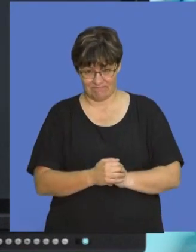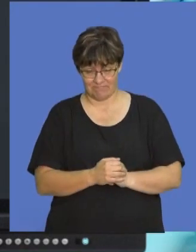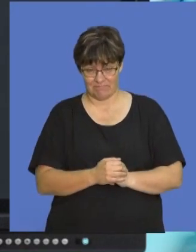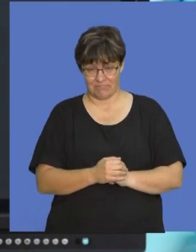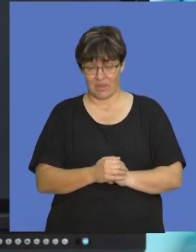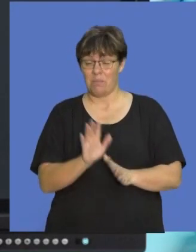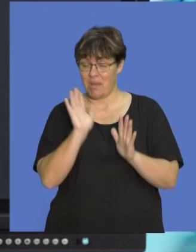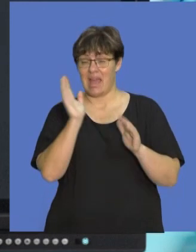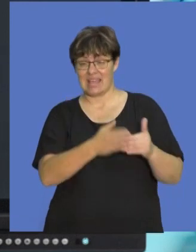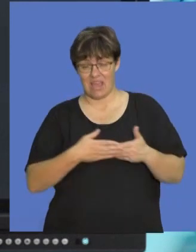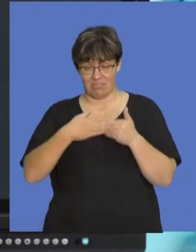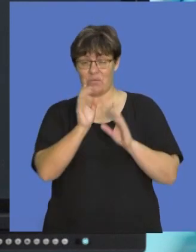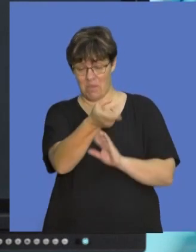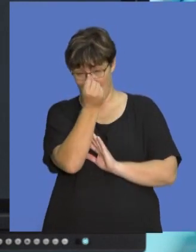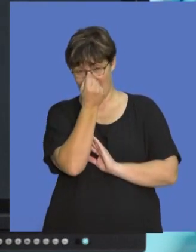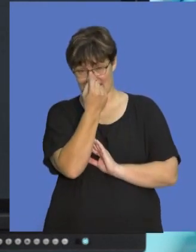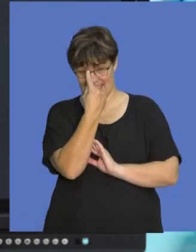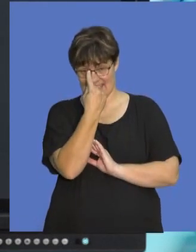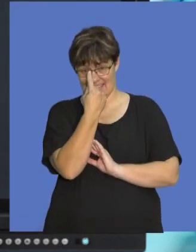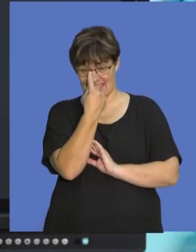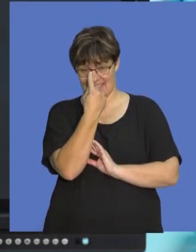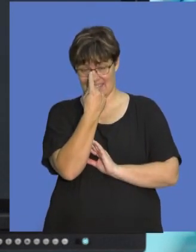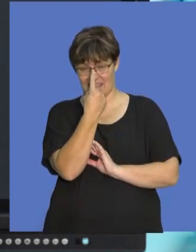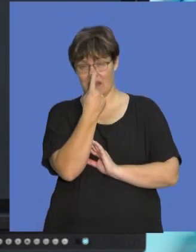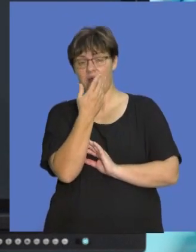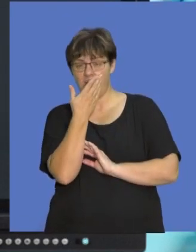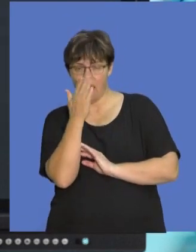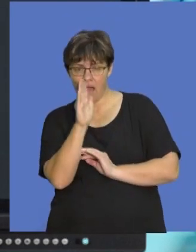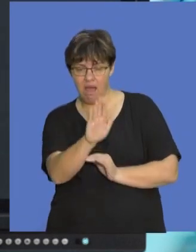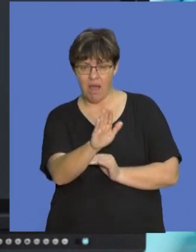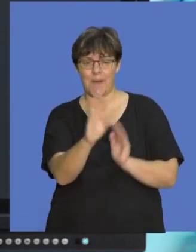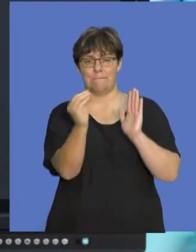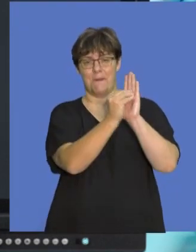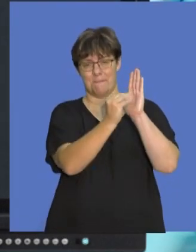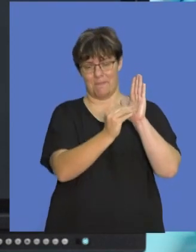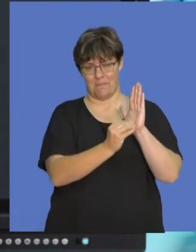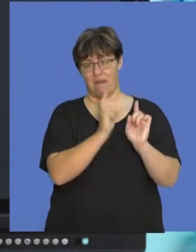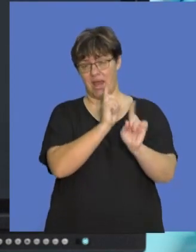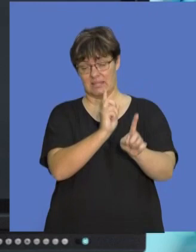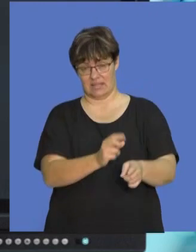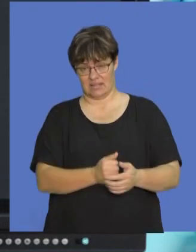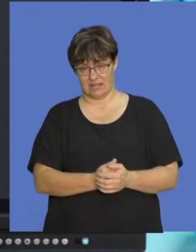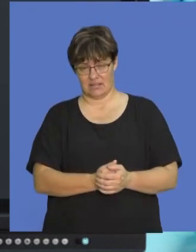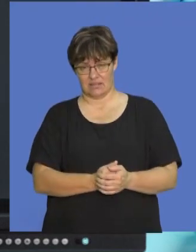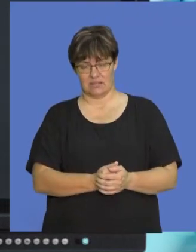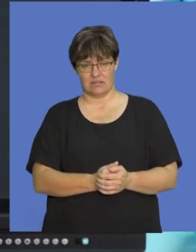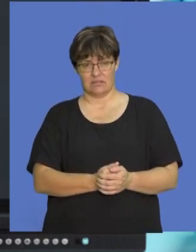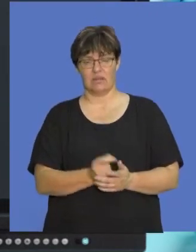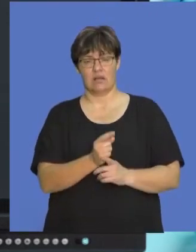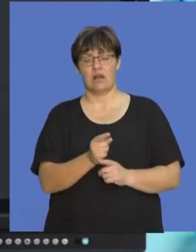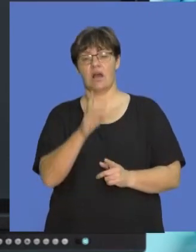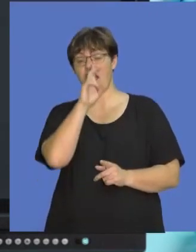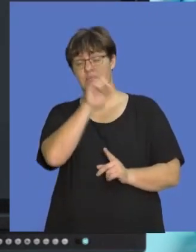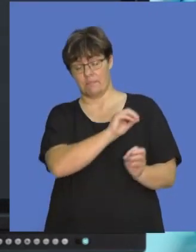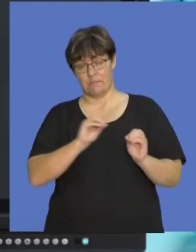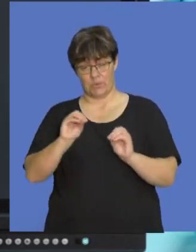So please be very careful that you understand and that you give your appropriate notation when answering. So let's